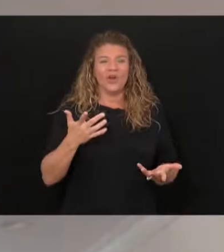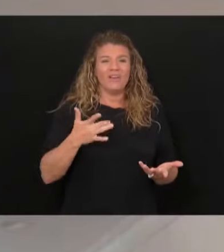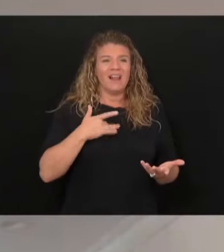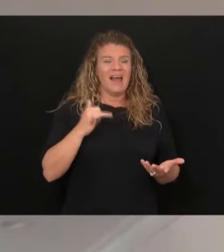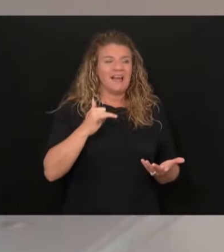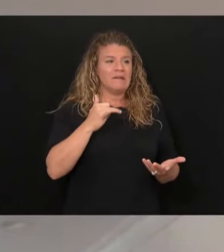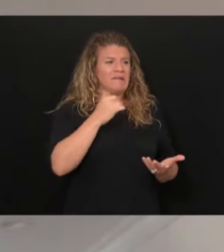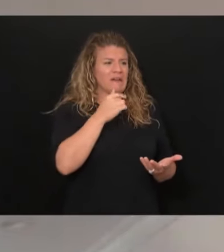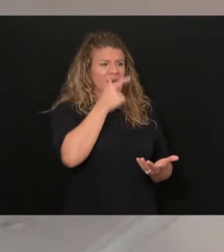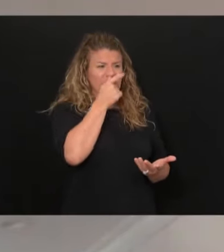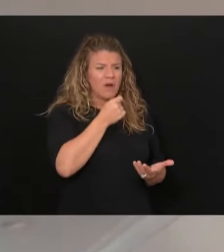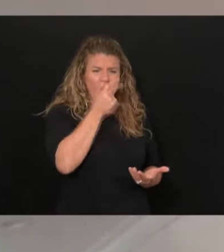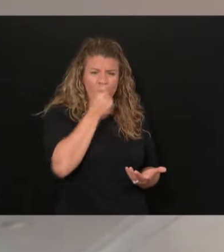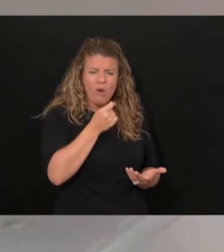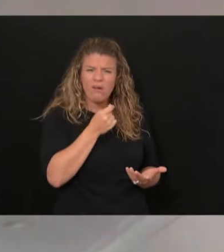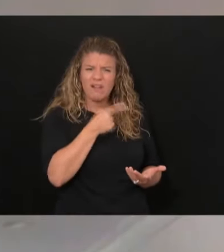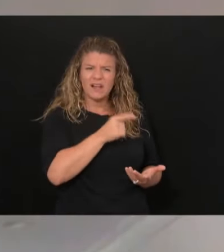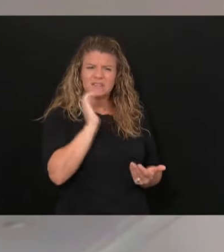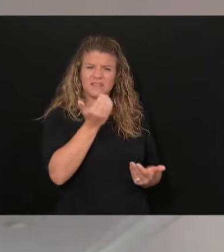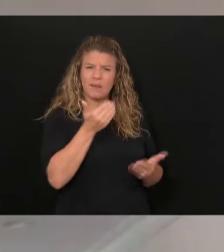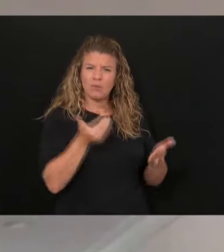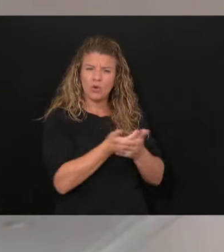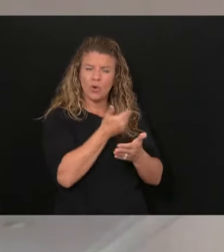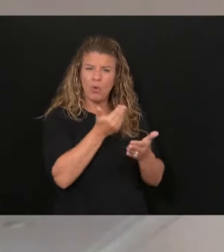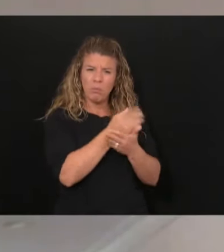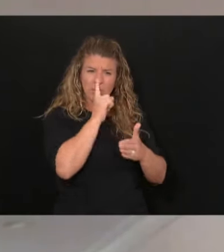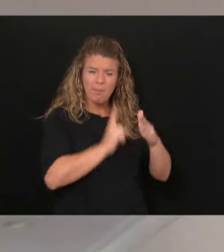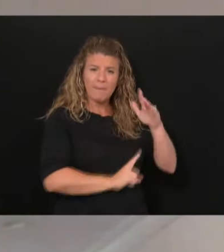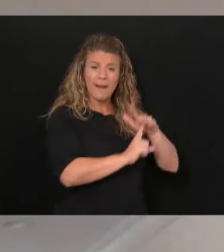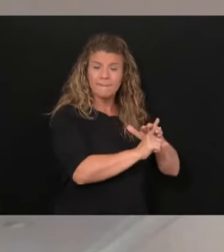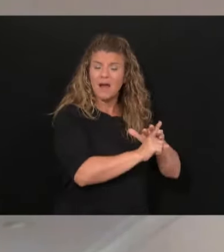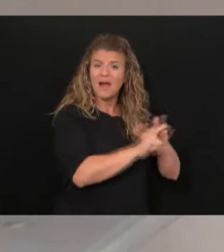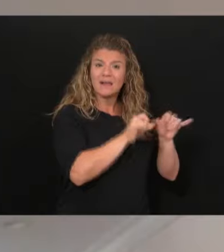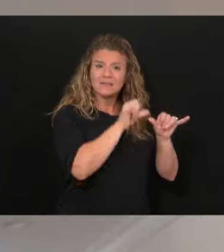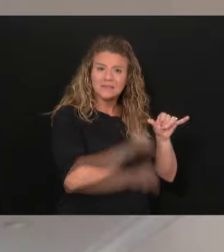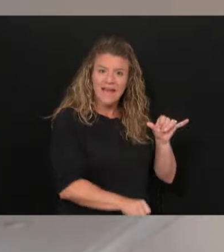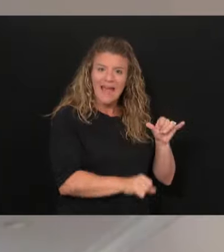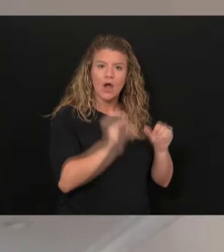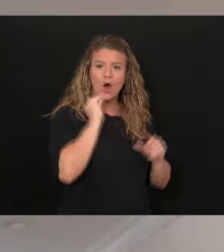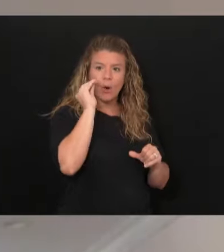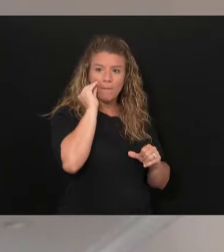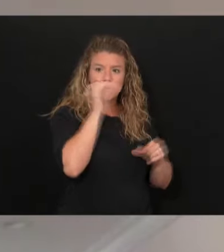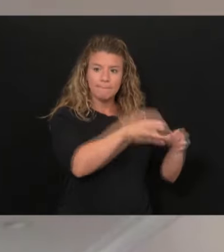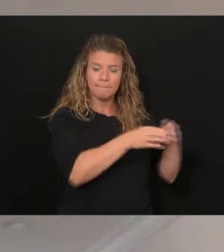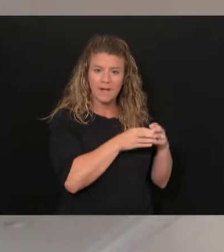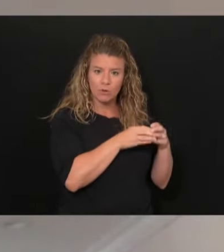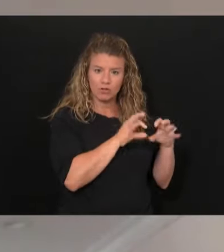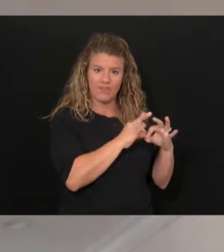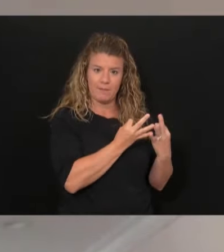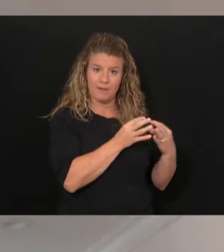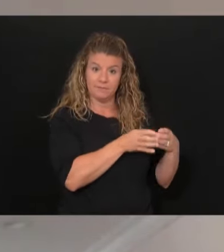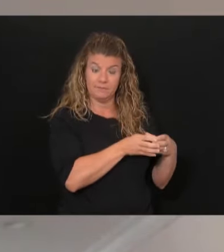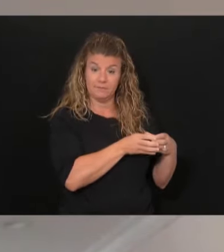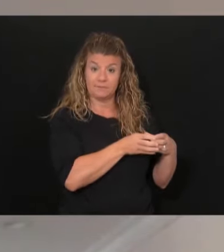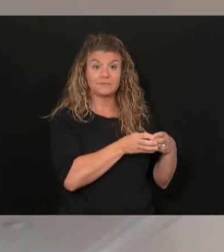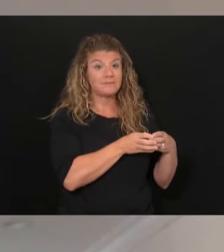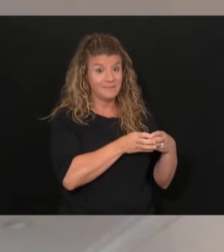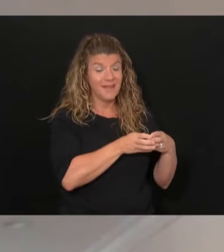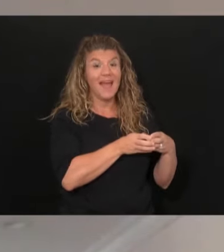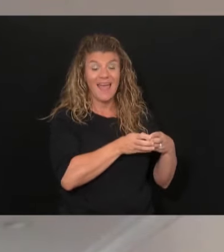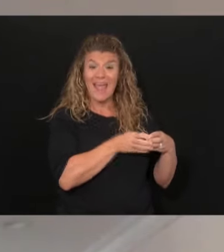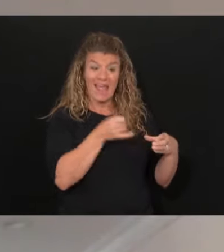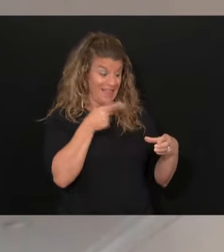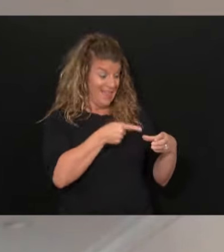cold-like symptoms that are new for you, then stay home. Stay in your family, because this may be a time, if you are infected